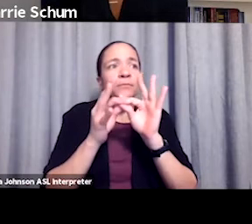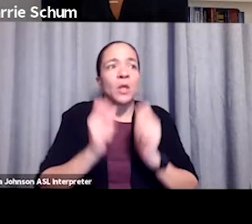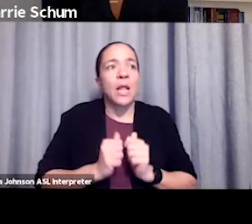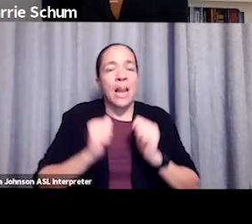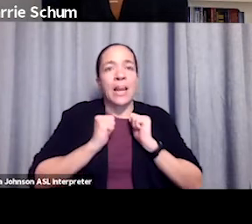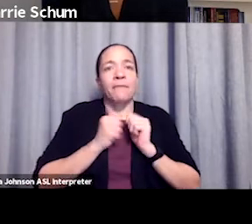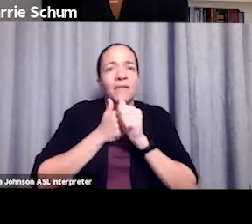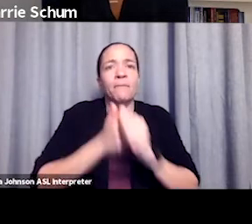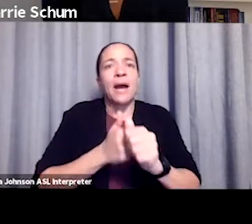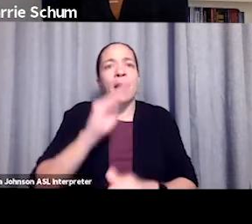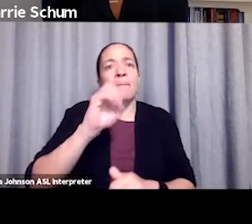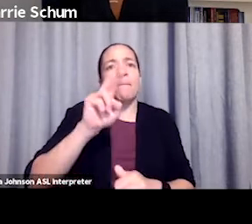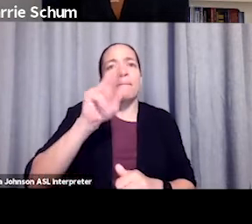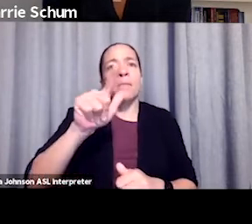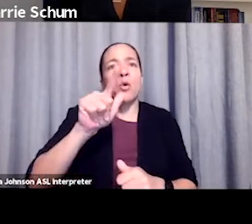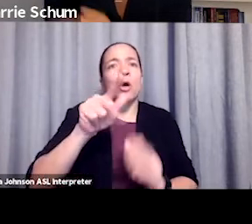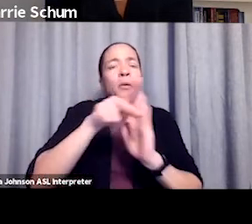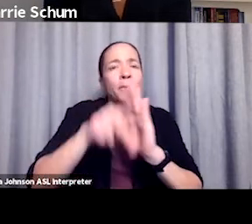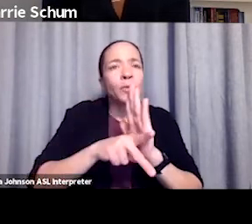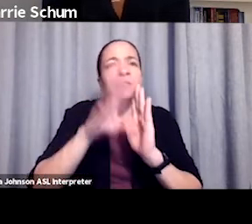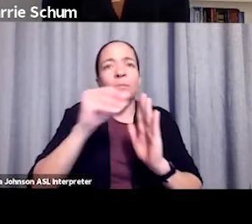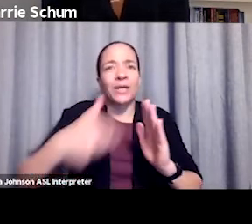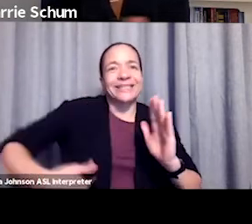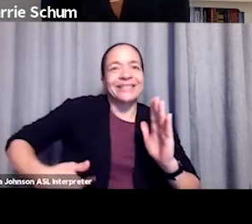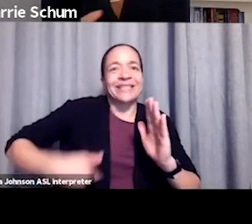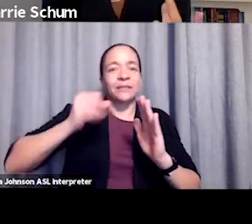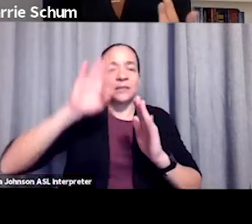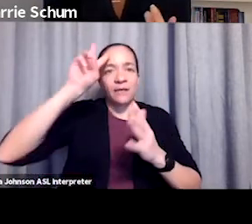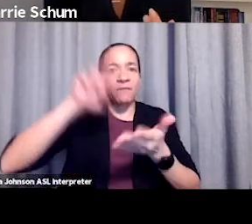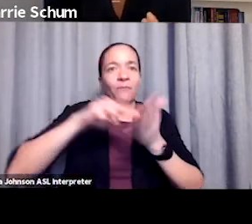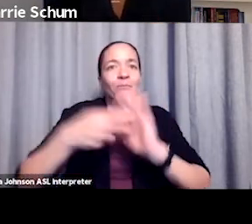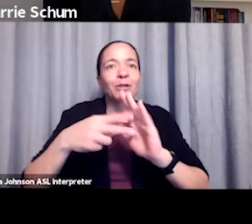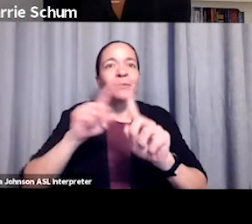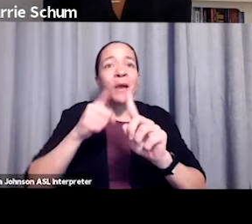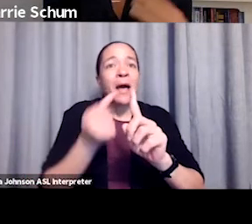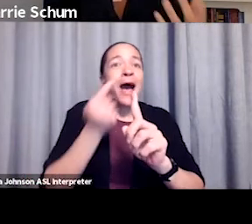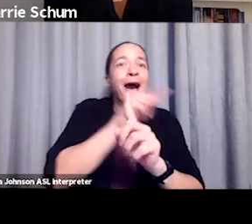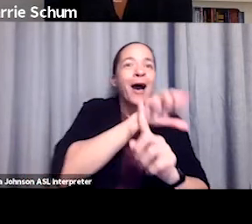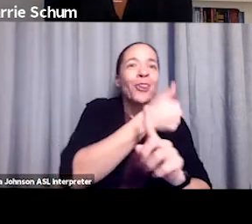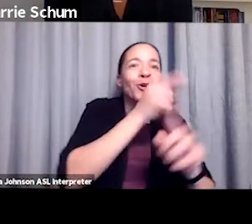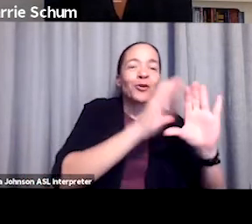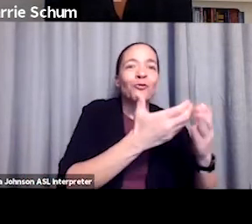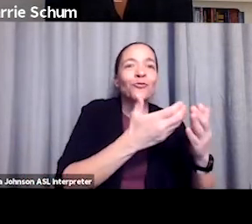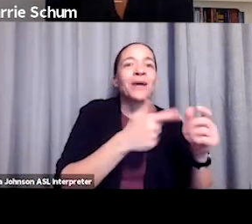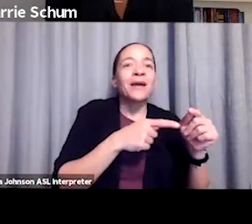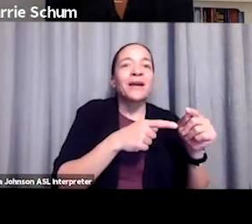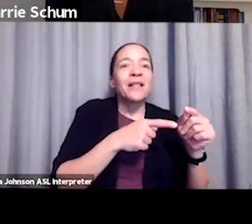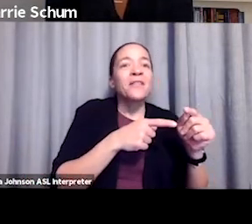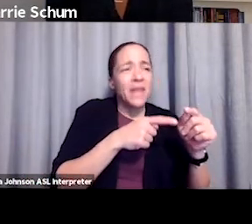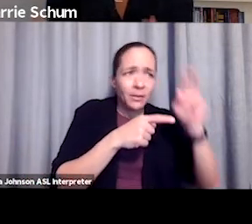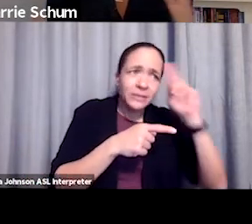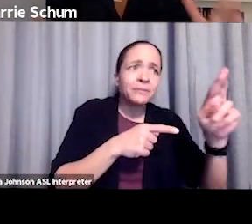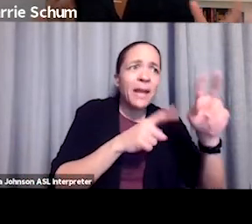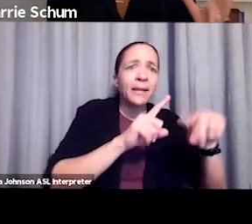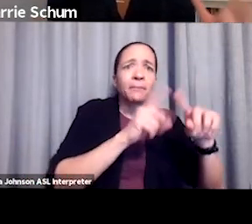moral principles and have a sense of purpose. But just like our previous segment, they respect people who are different, and they're open to compromise.